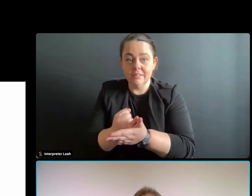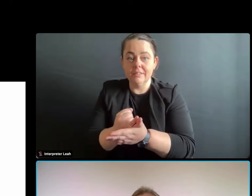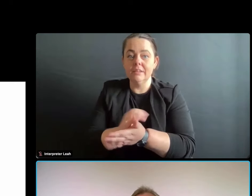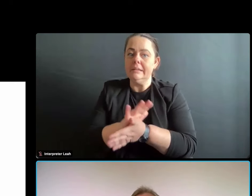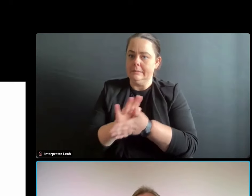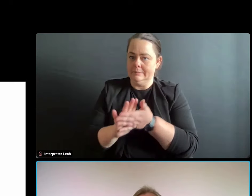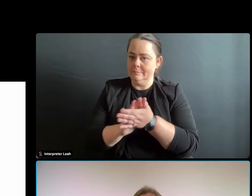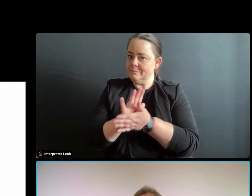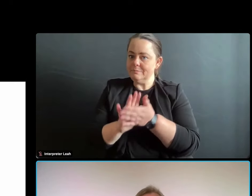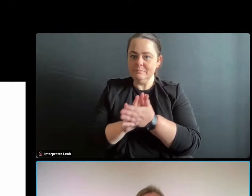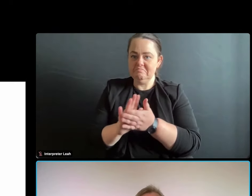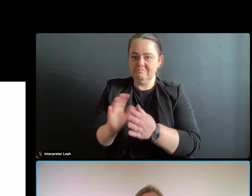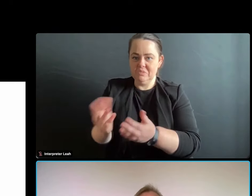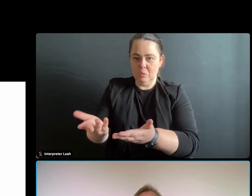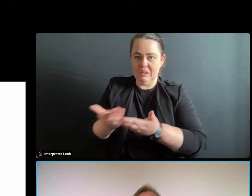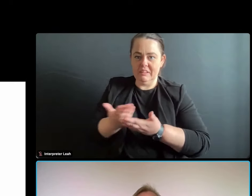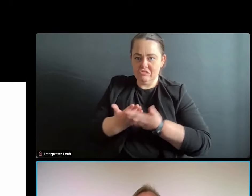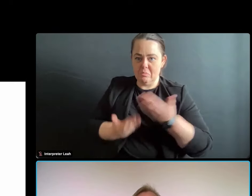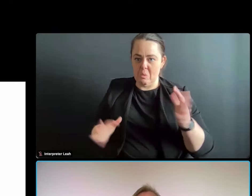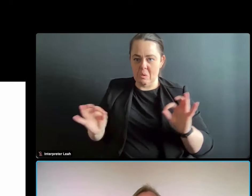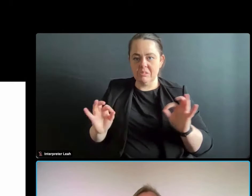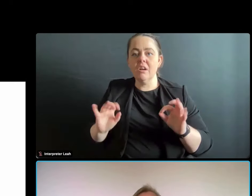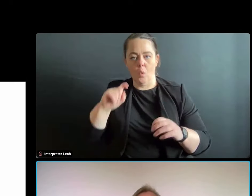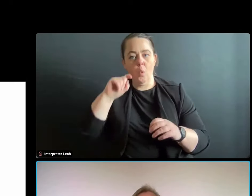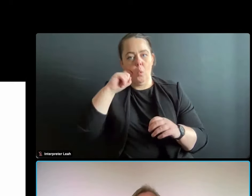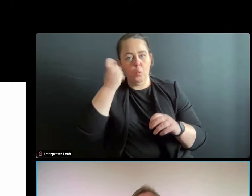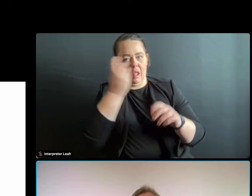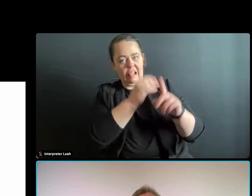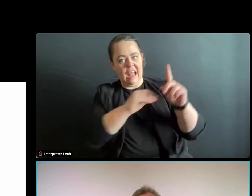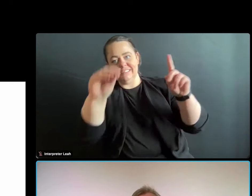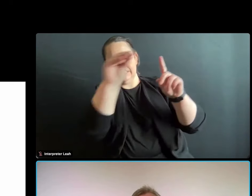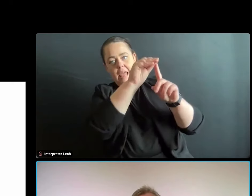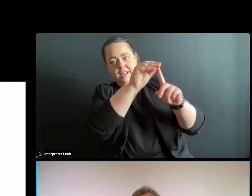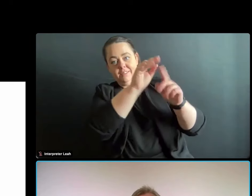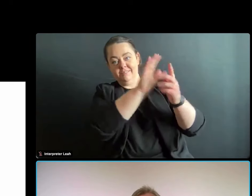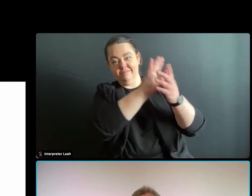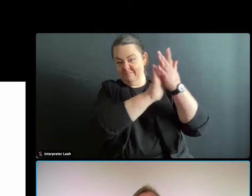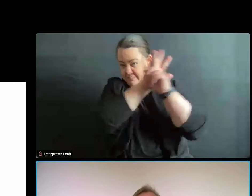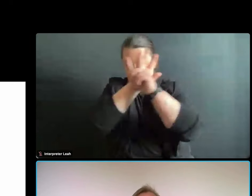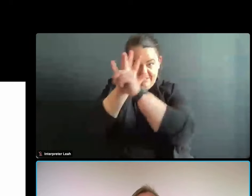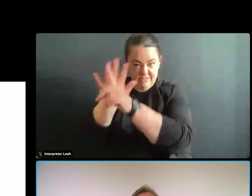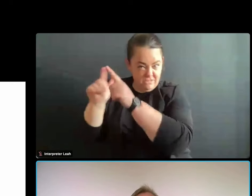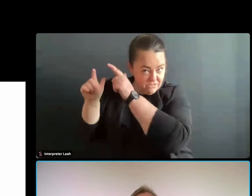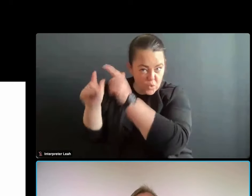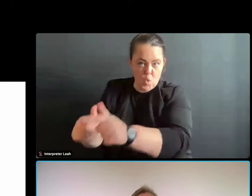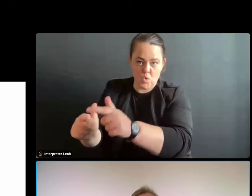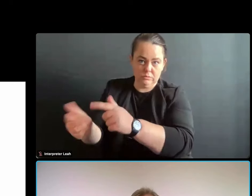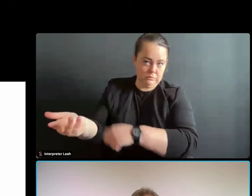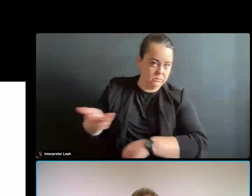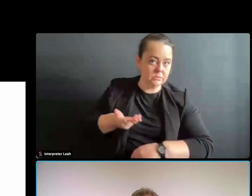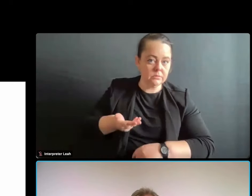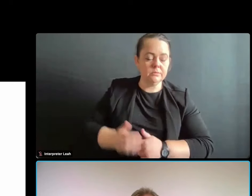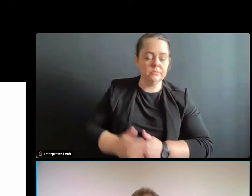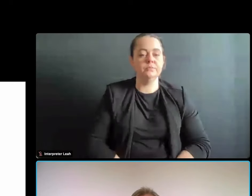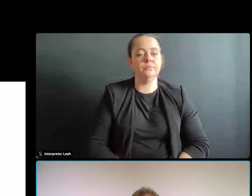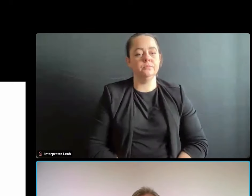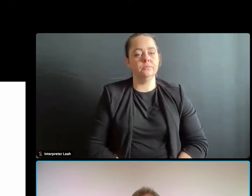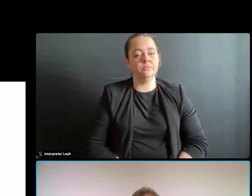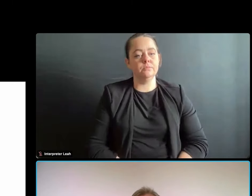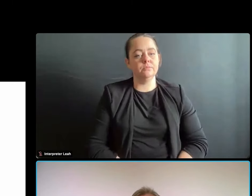will need to escalate fairly quickly to formal procedures to drive compliance where that's necessary. Obviously, our